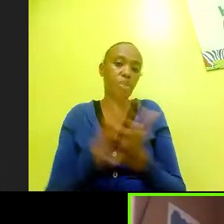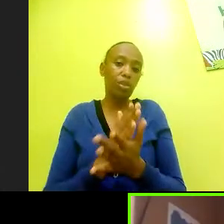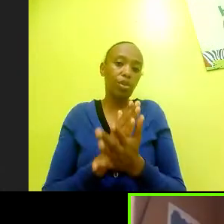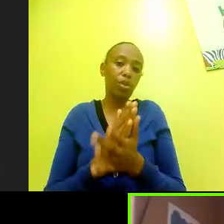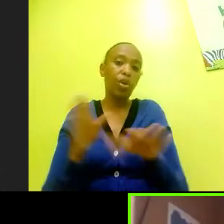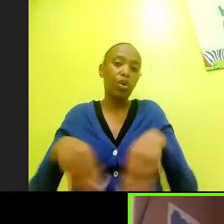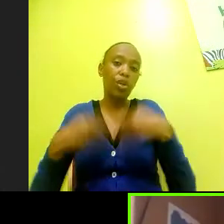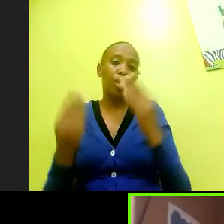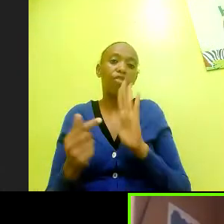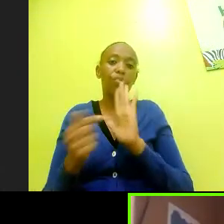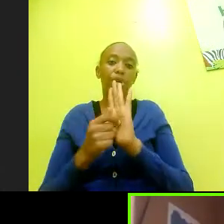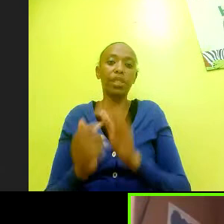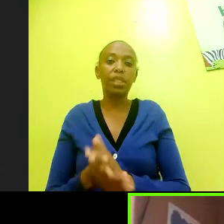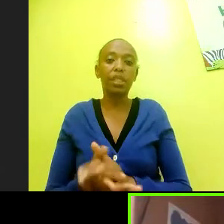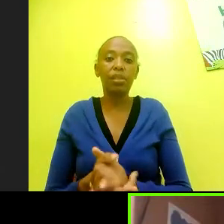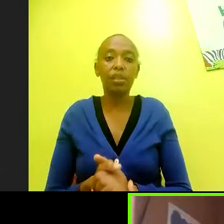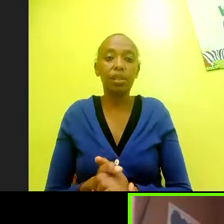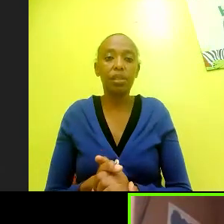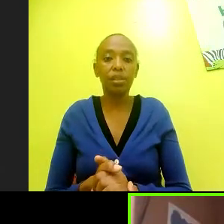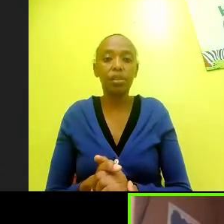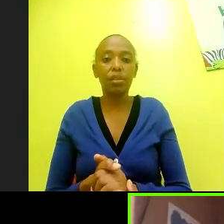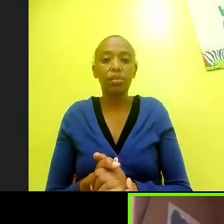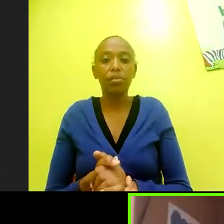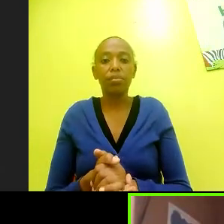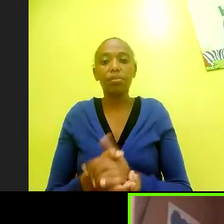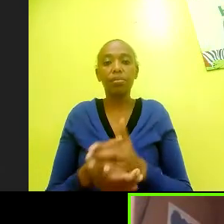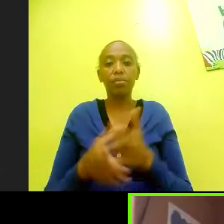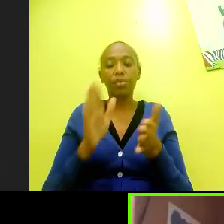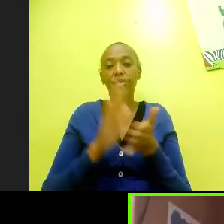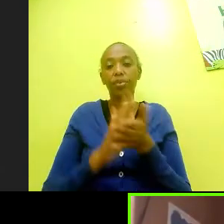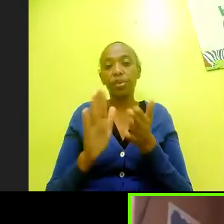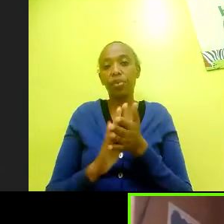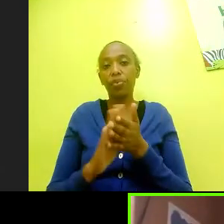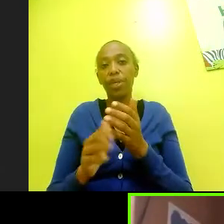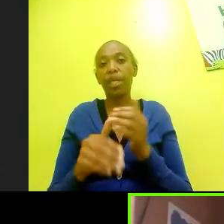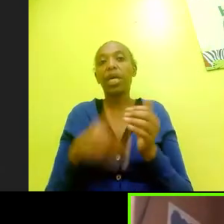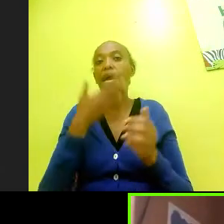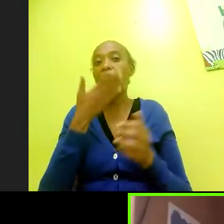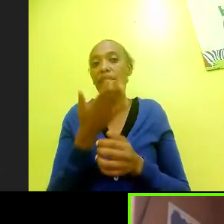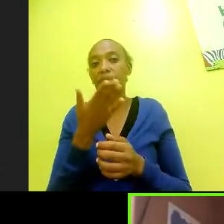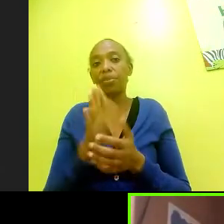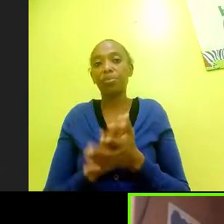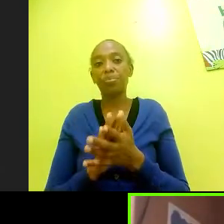points. A quick response to